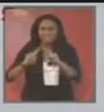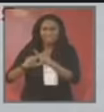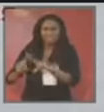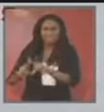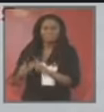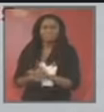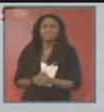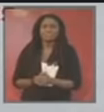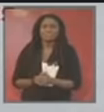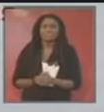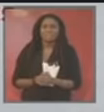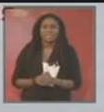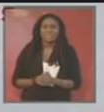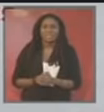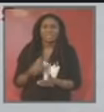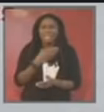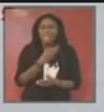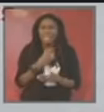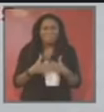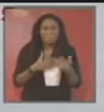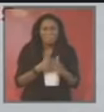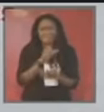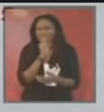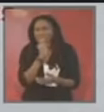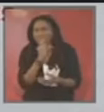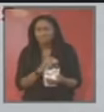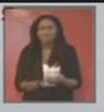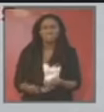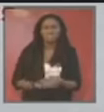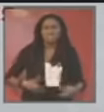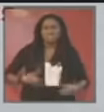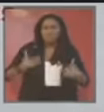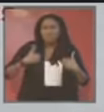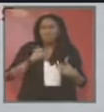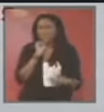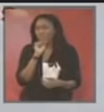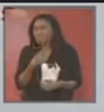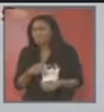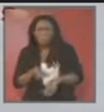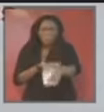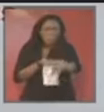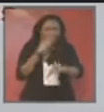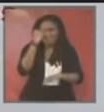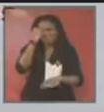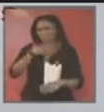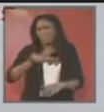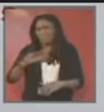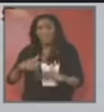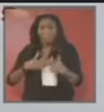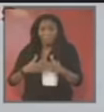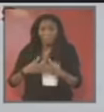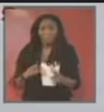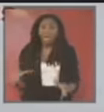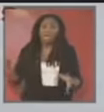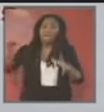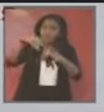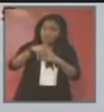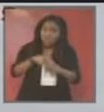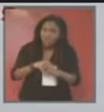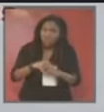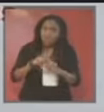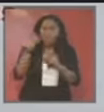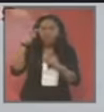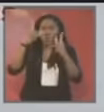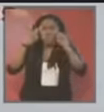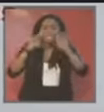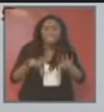just various ethnic groups but various age groups, various individuals with various background conditions, we do believe that the sum of